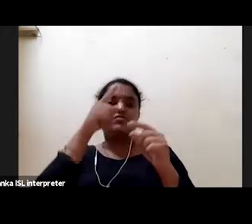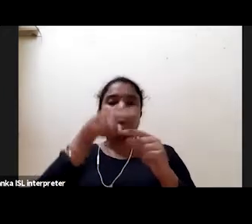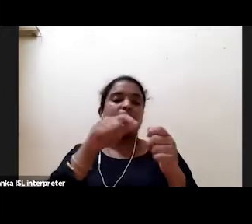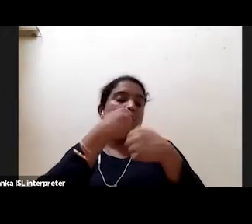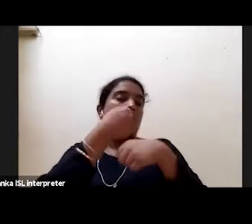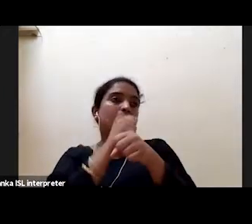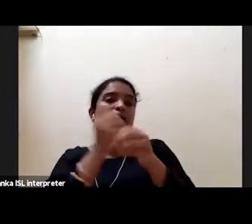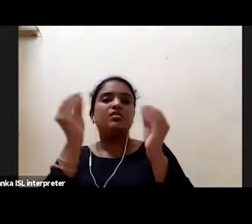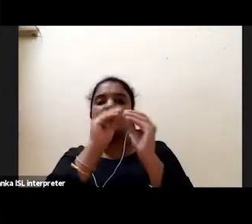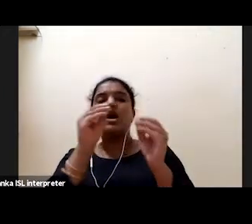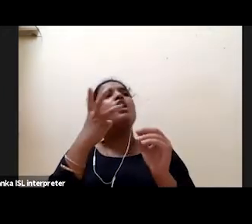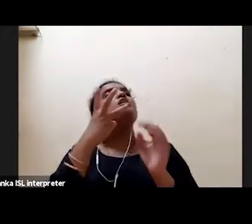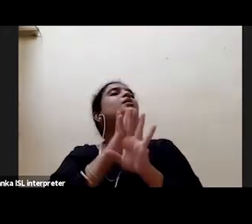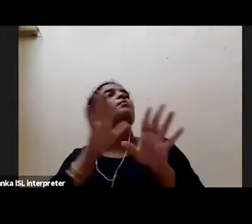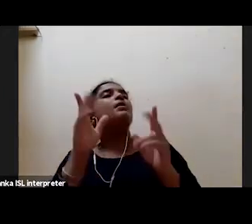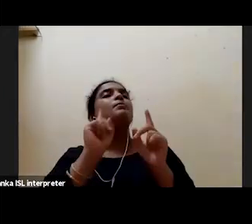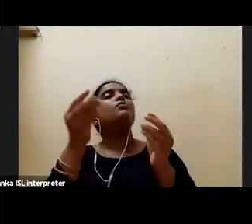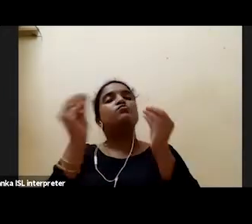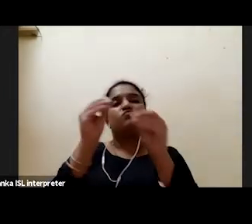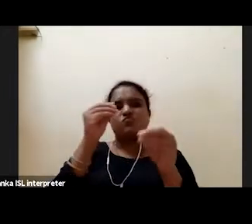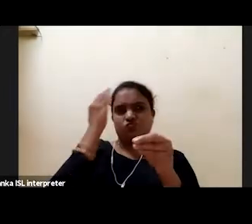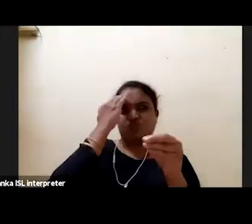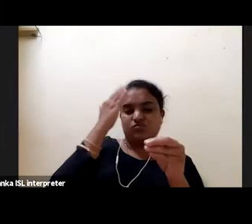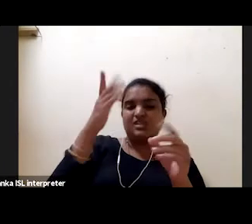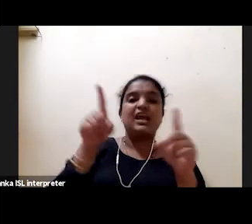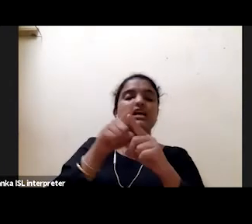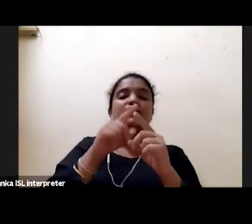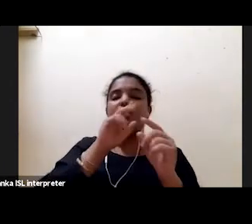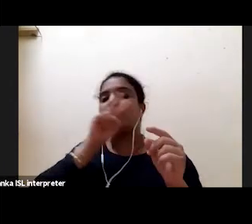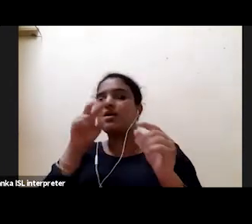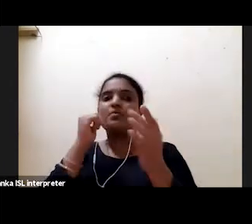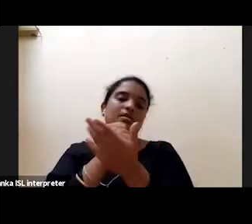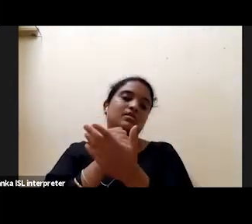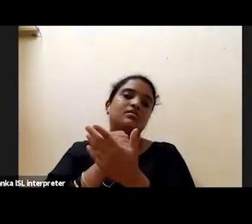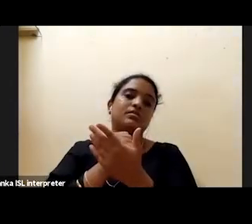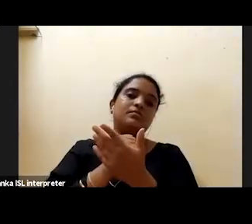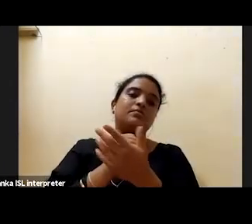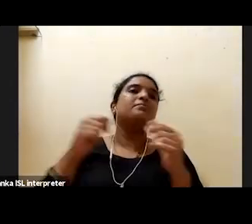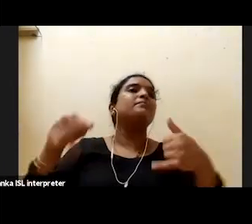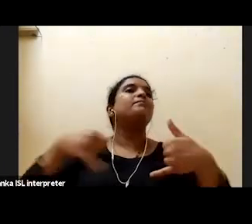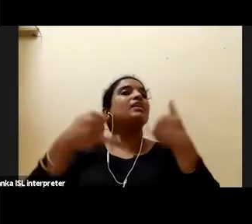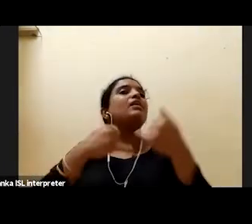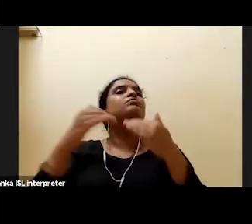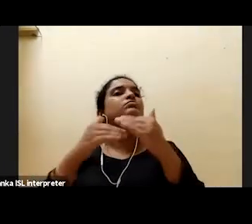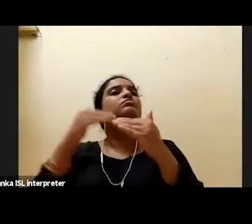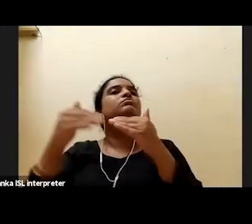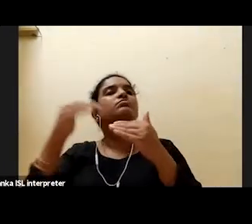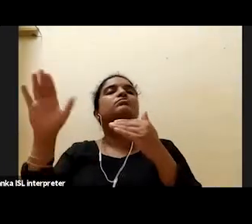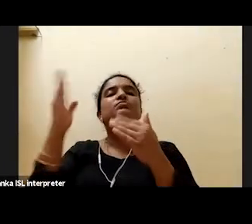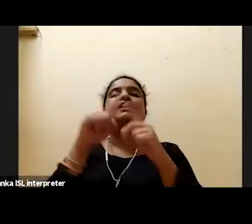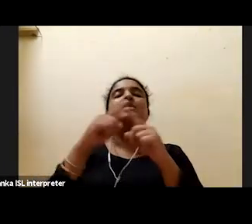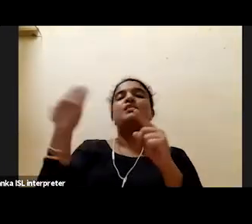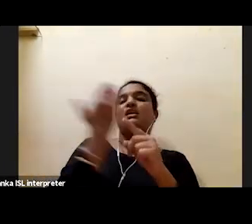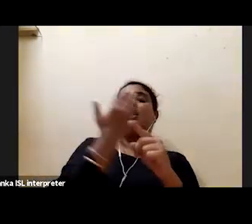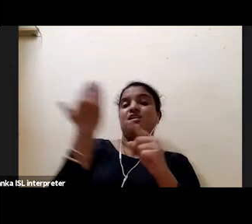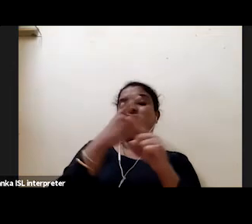that. So anything that just grabs someone's attention. And then slowly you build their interest over the next few slides. And